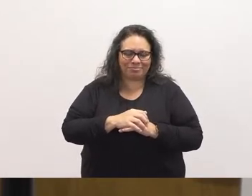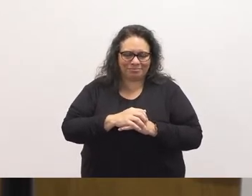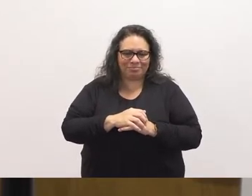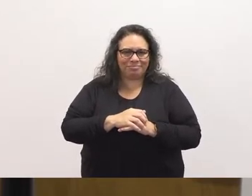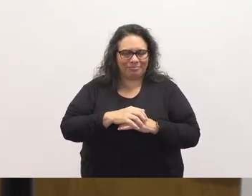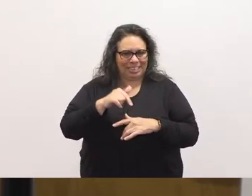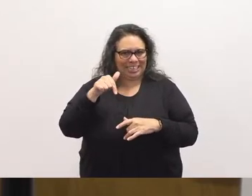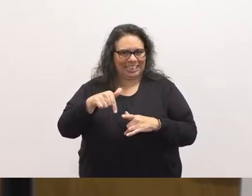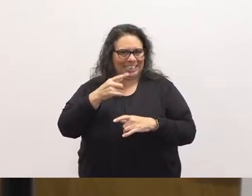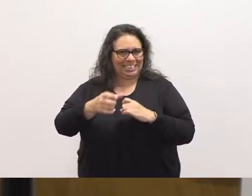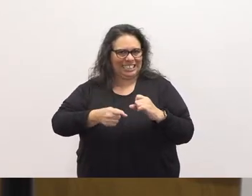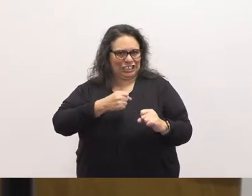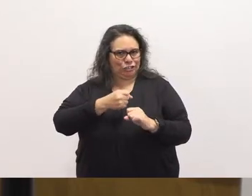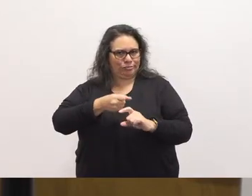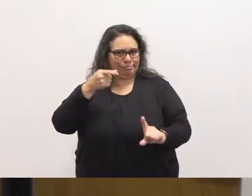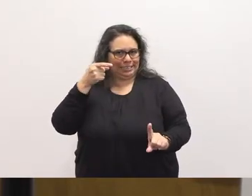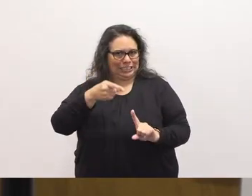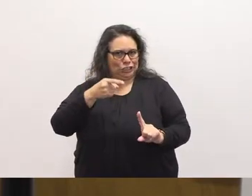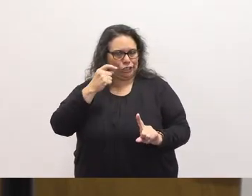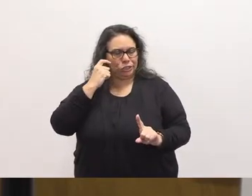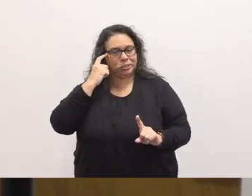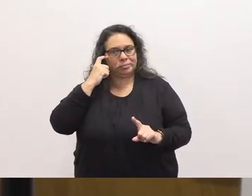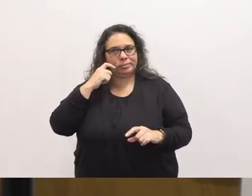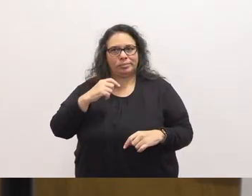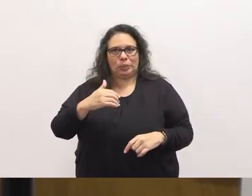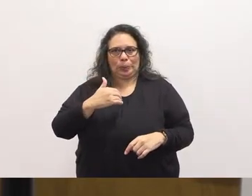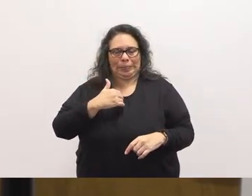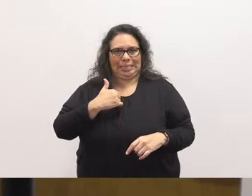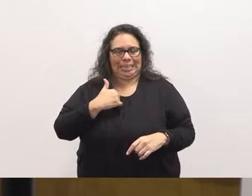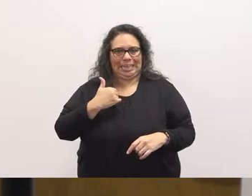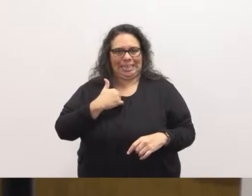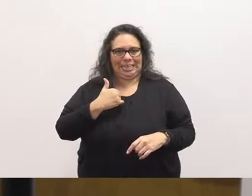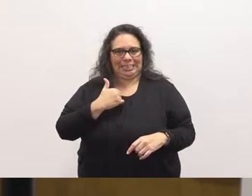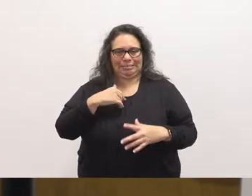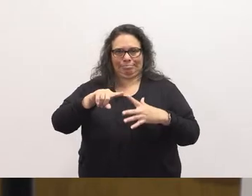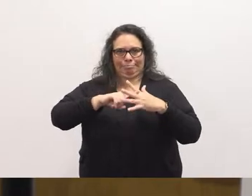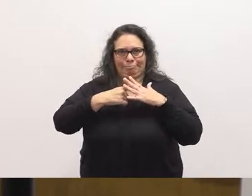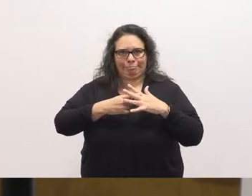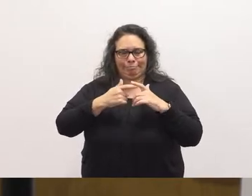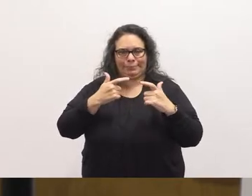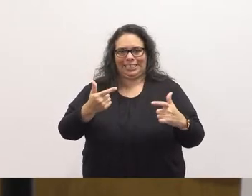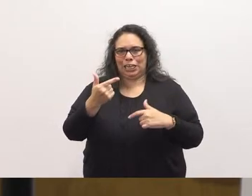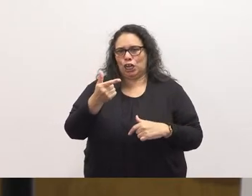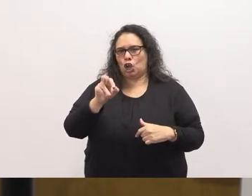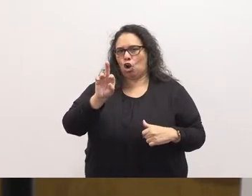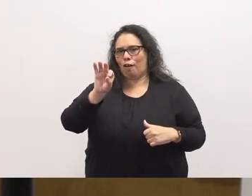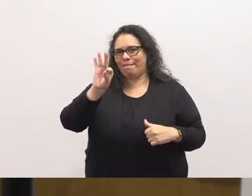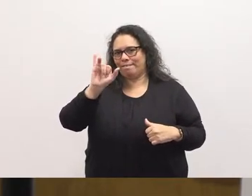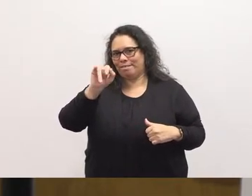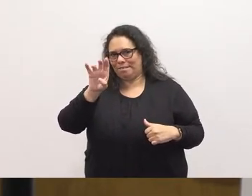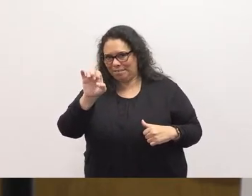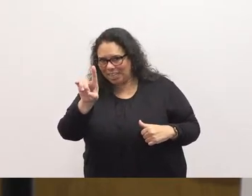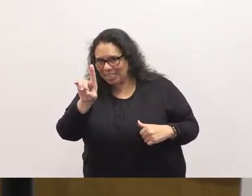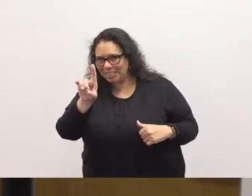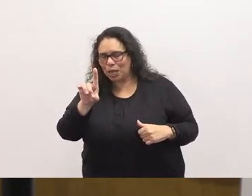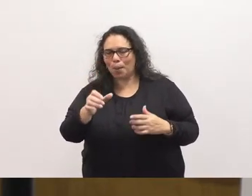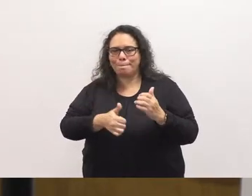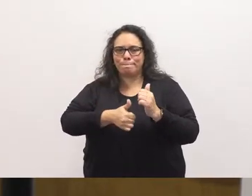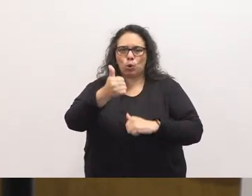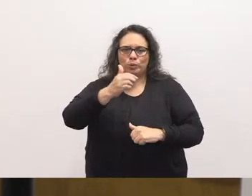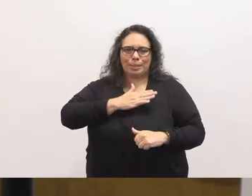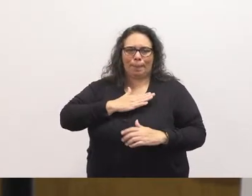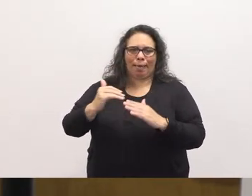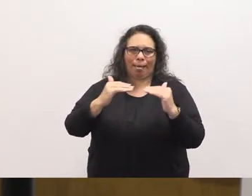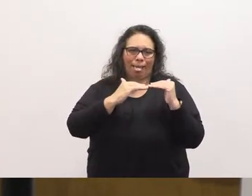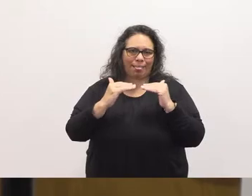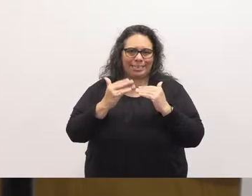this year in particular, we had a really big kickoff over at Garfield. Most of my colleagues were there